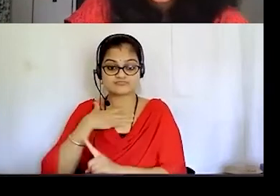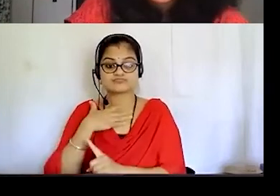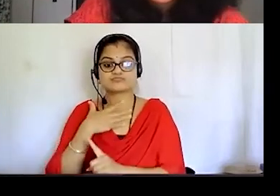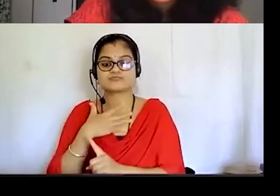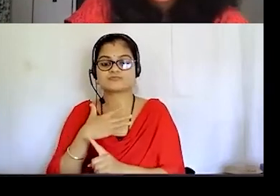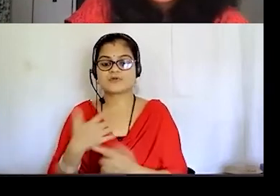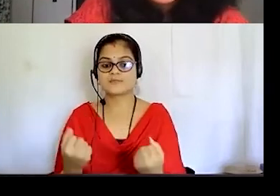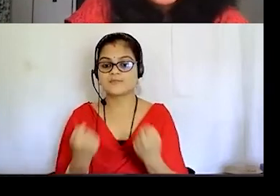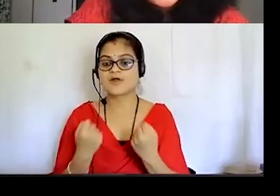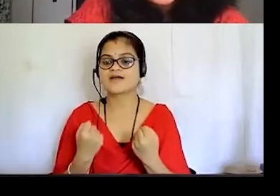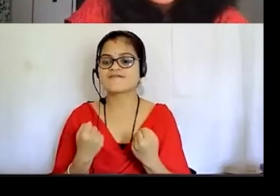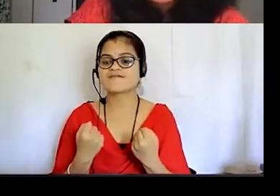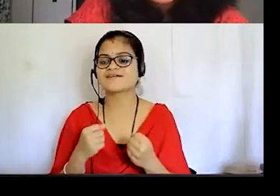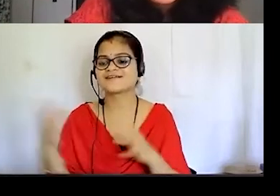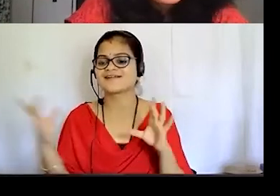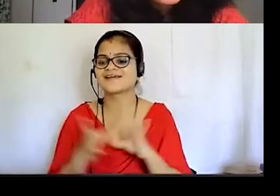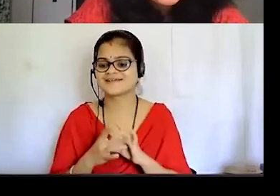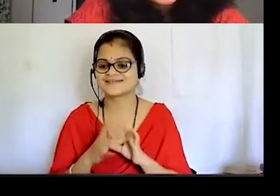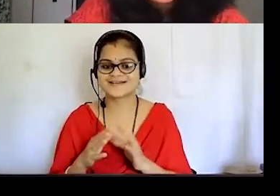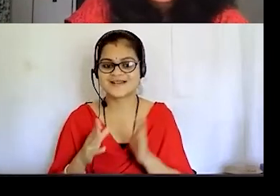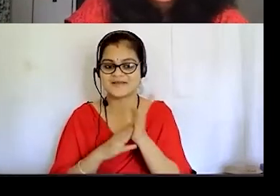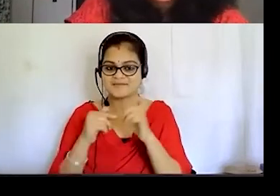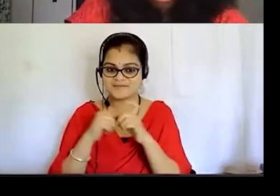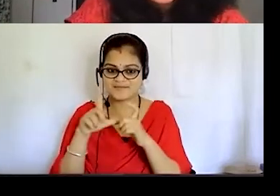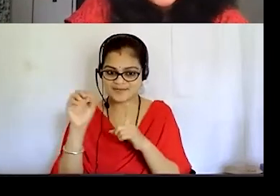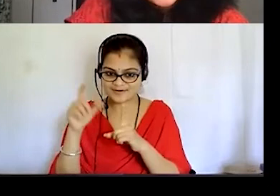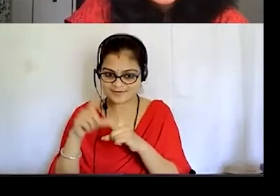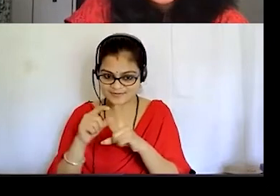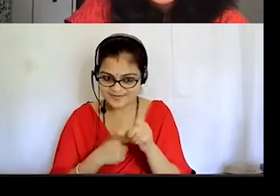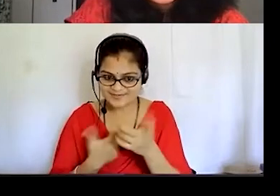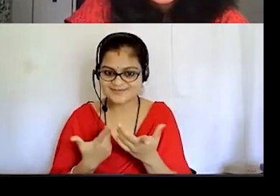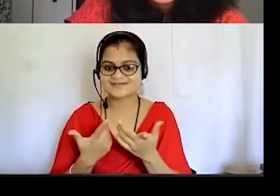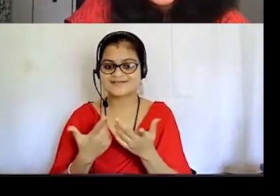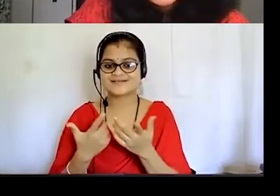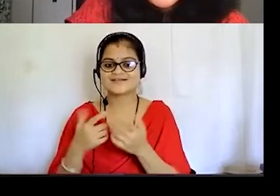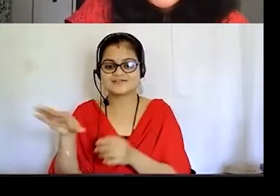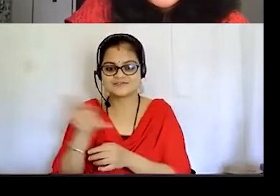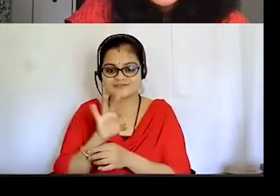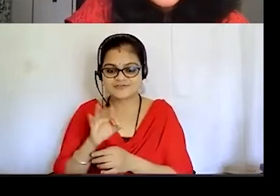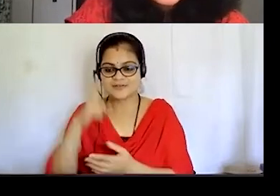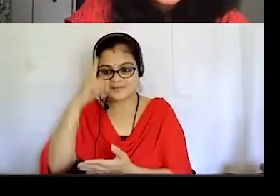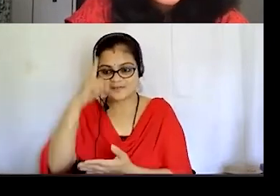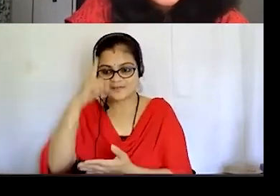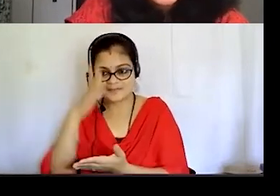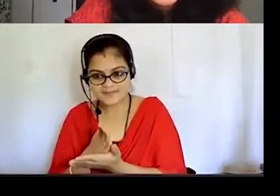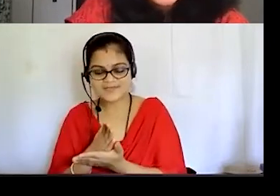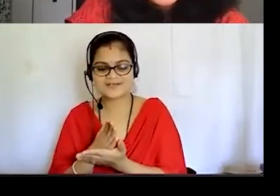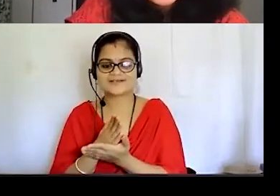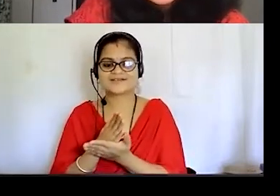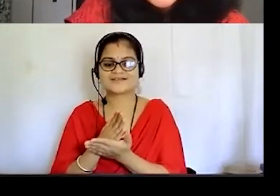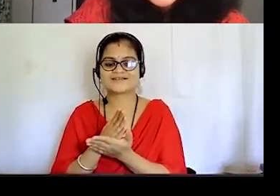of staying power: melody, choice of lyrics, choice of genre, belief,